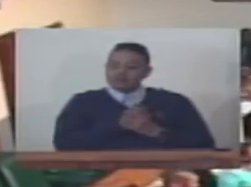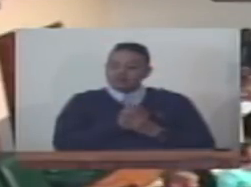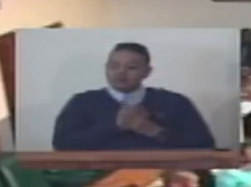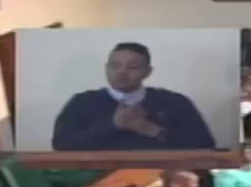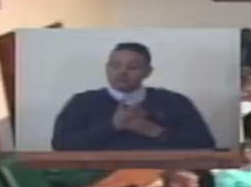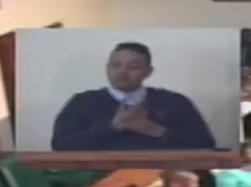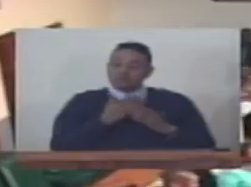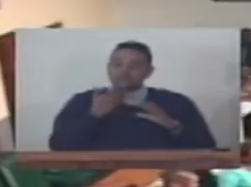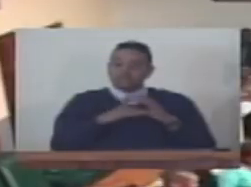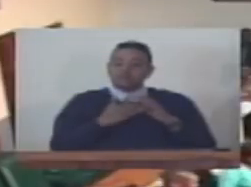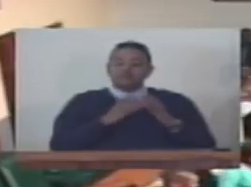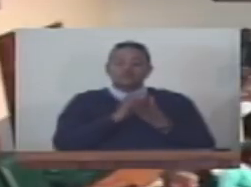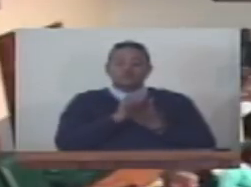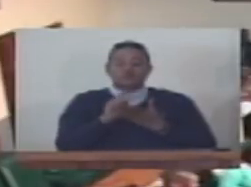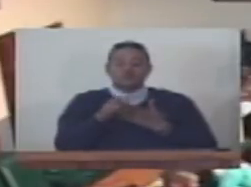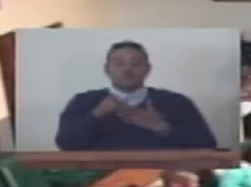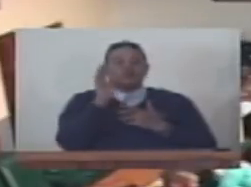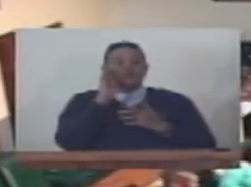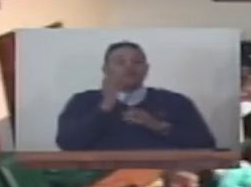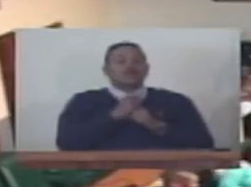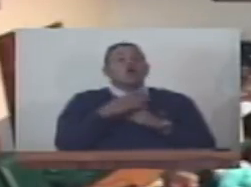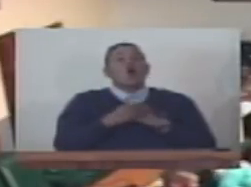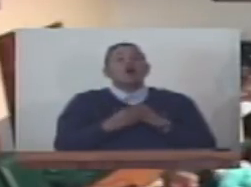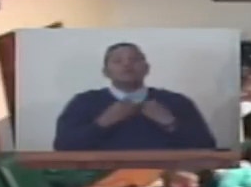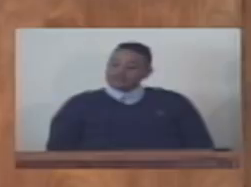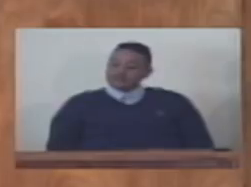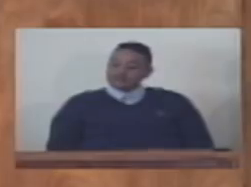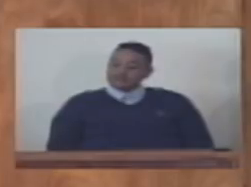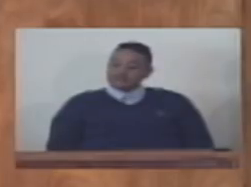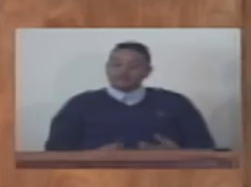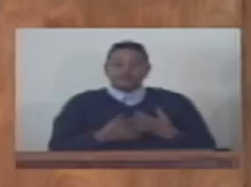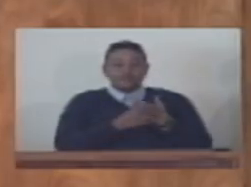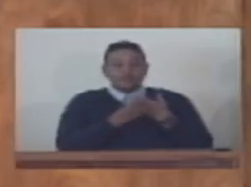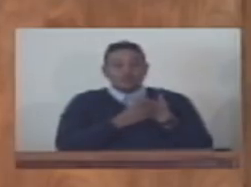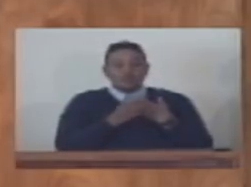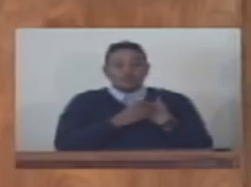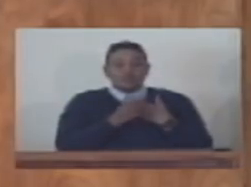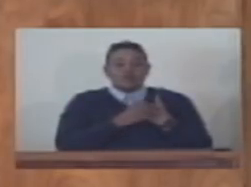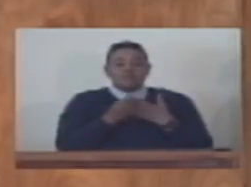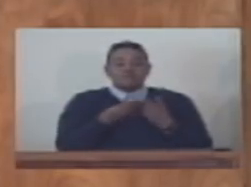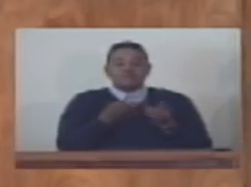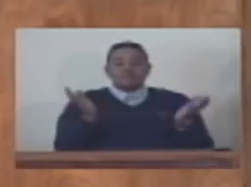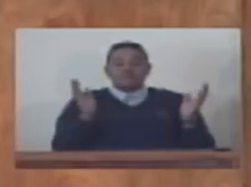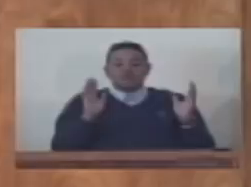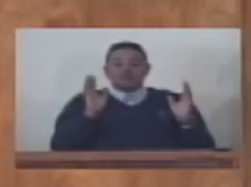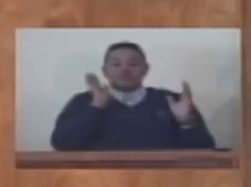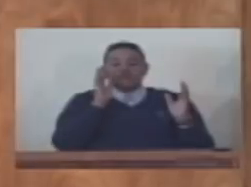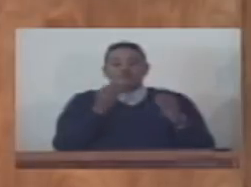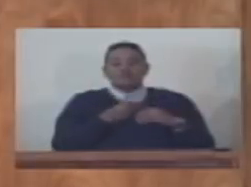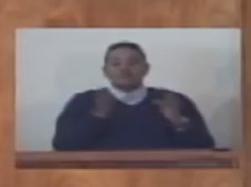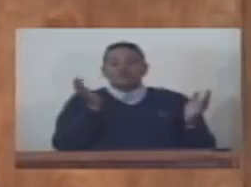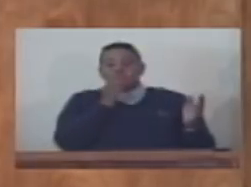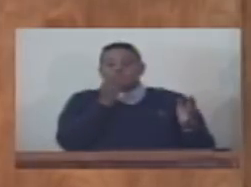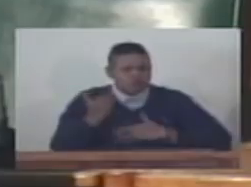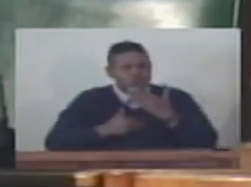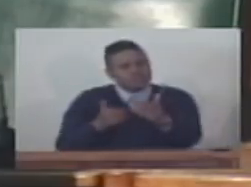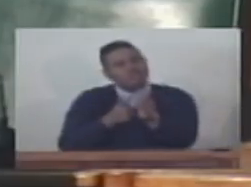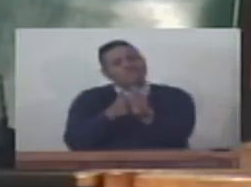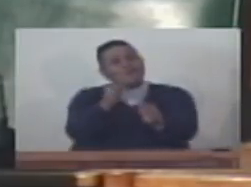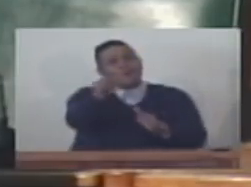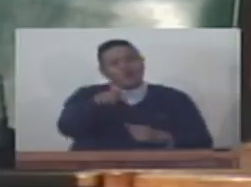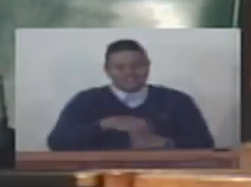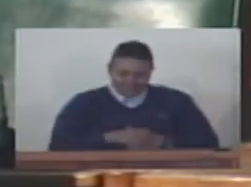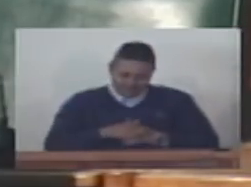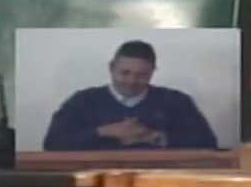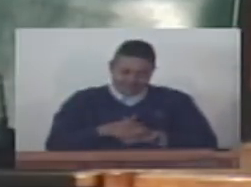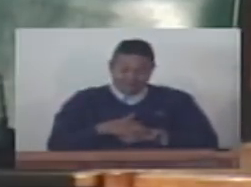Senator Johnson-Smith is appealing for road users to exercise greater care to prevent more fatalities from traffic crashes. Because